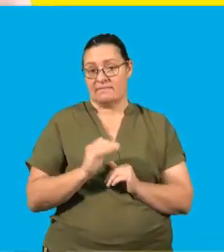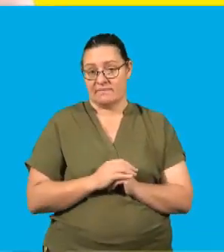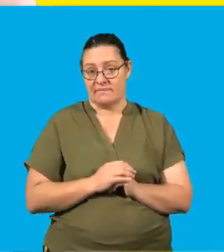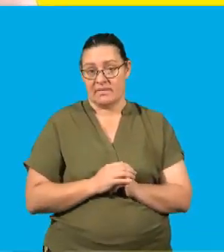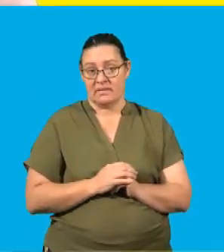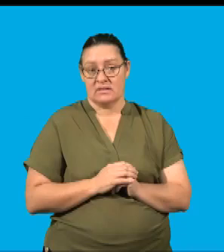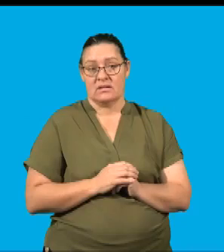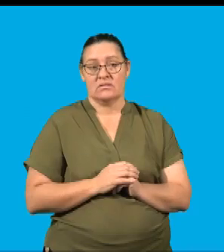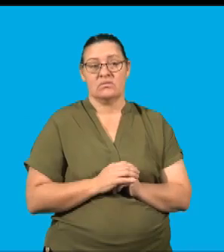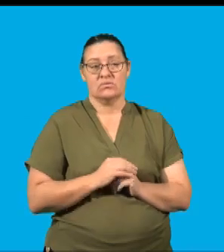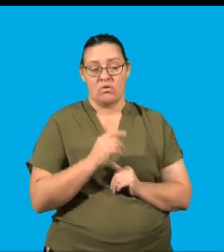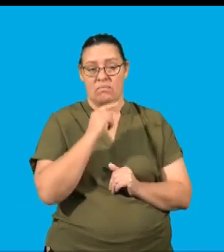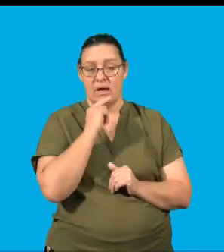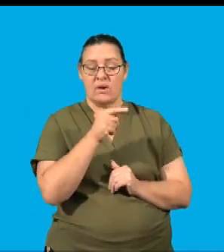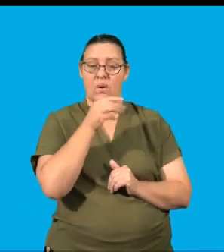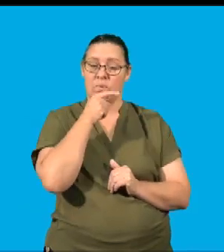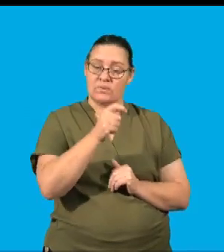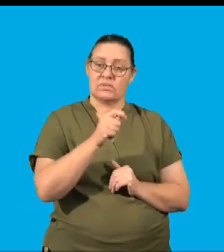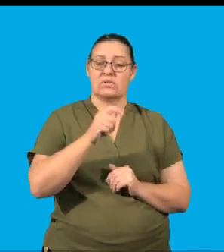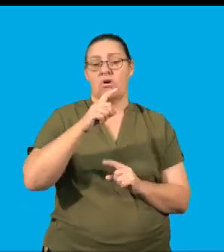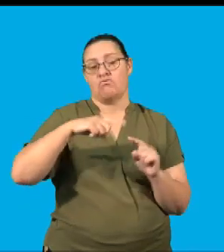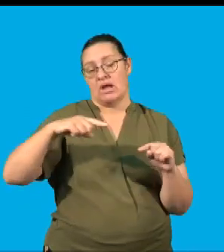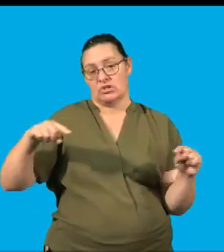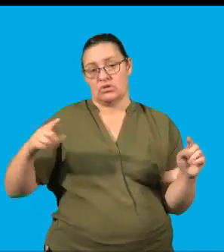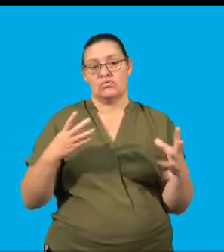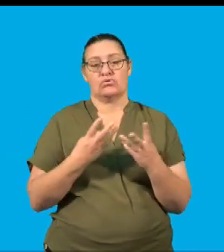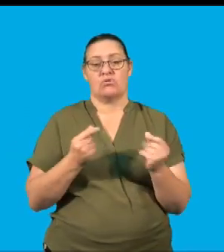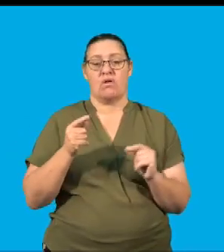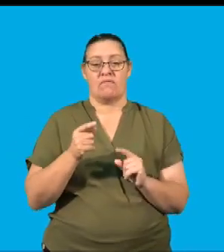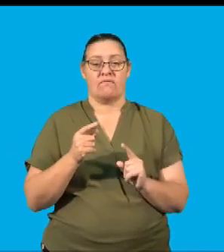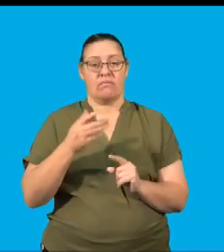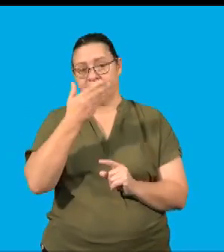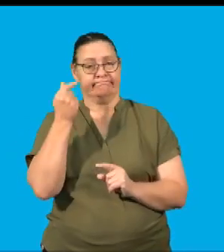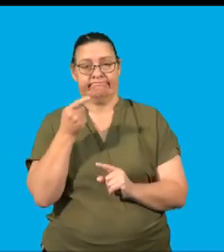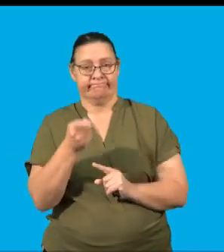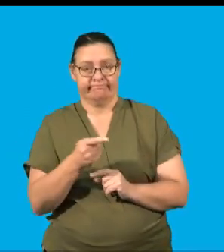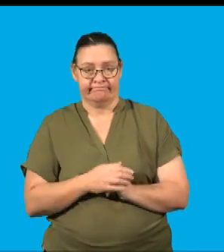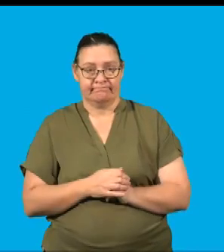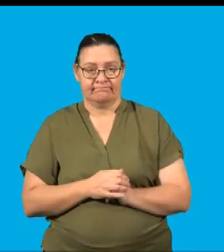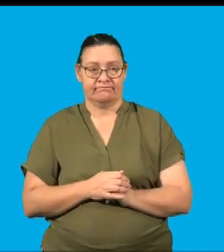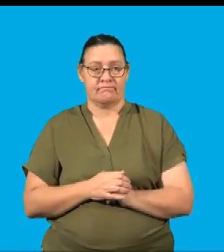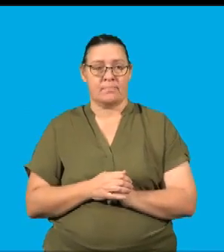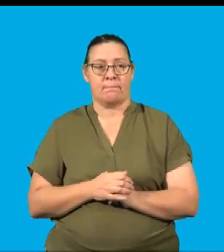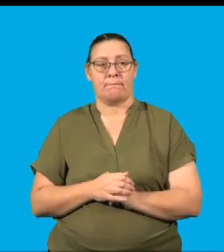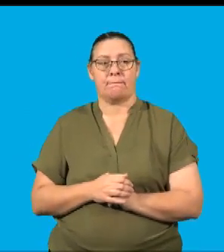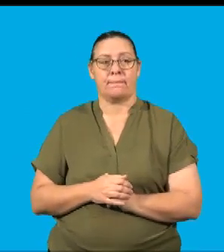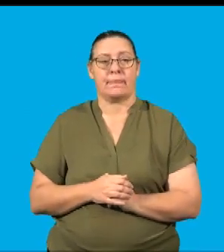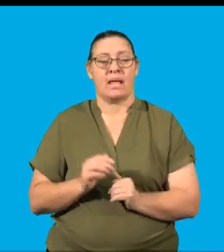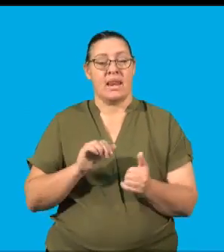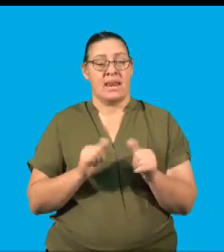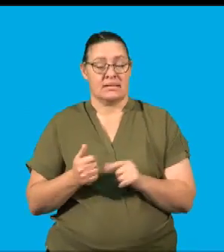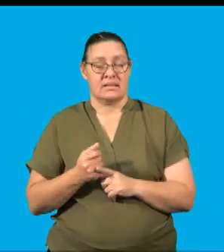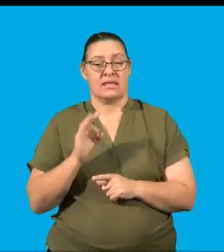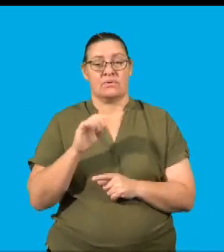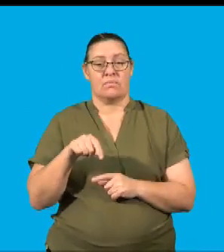F. So this is how you use the concept of range to solve for the unknown. Okay, let's look at the